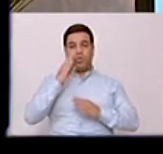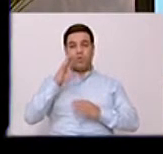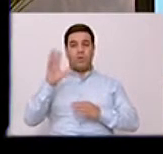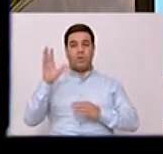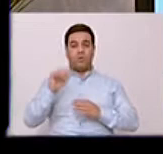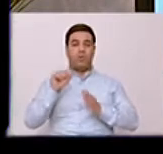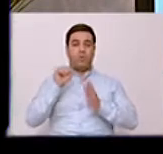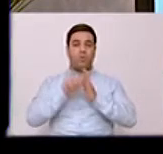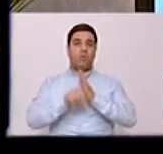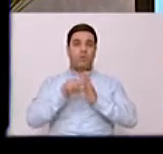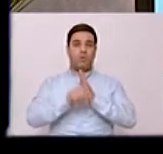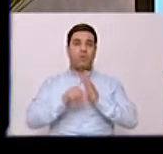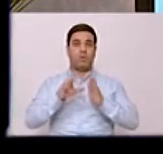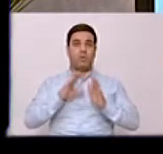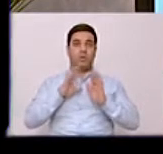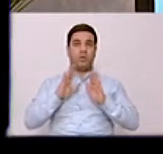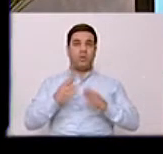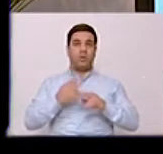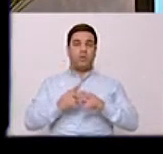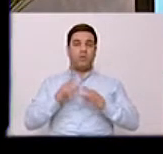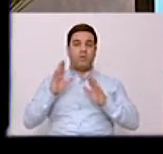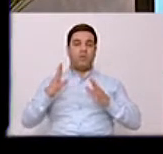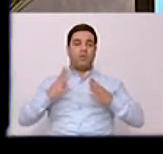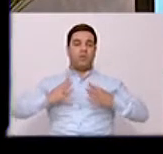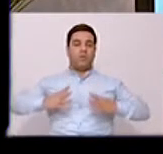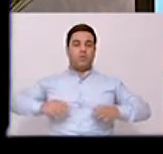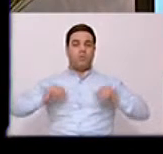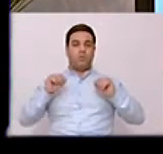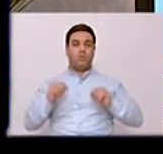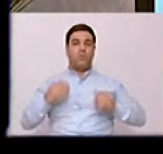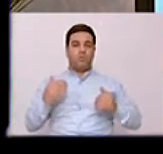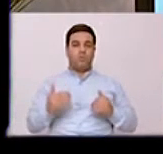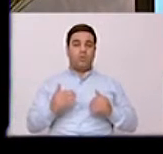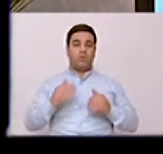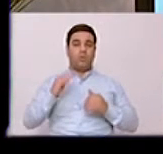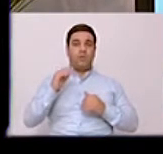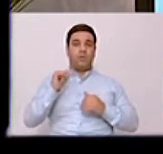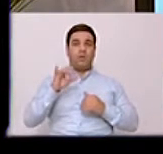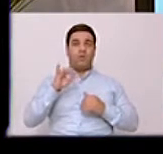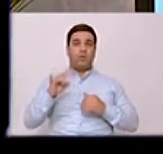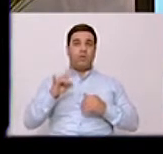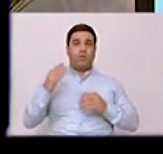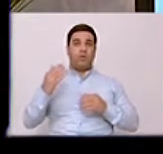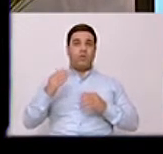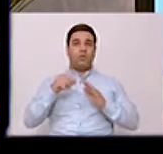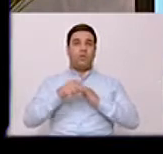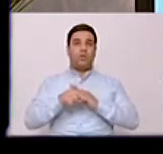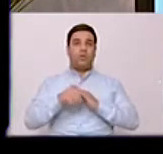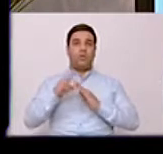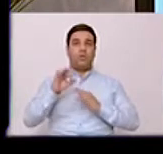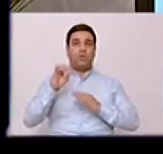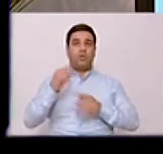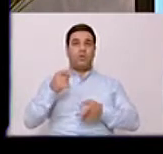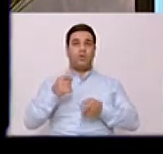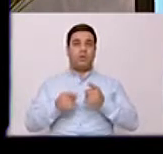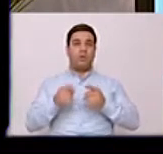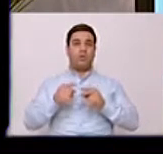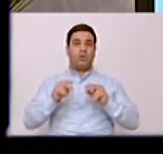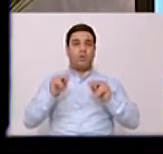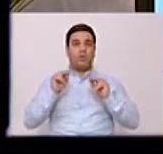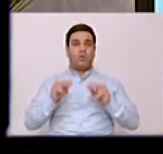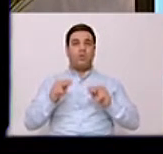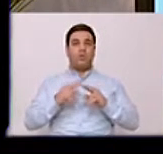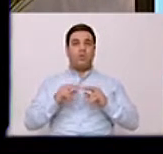barchasini o'ldirib tashlagandagina halovatga erishish mumkin. Farhod otaliqning haqligini, adolat